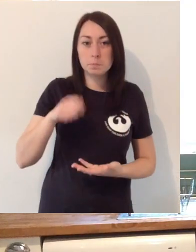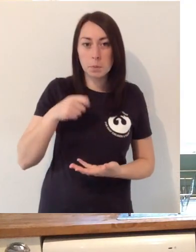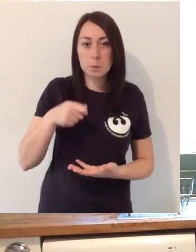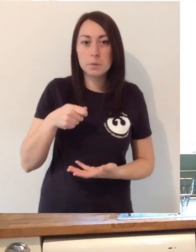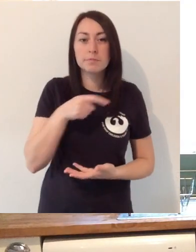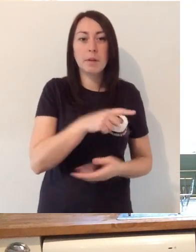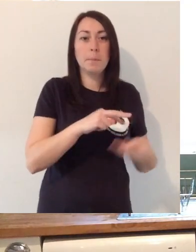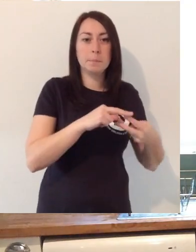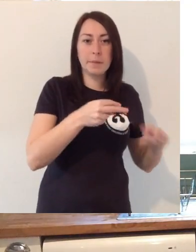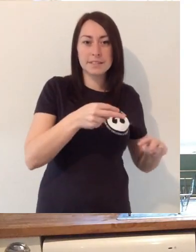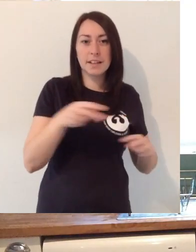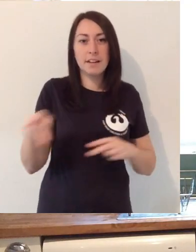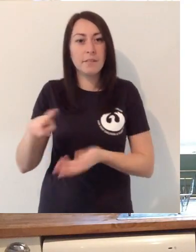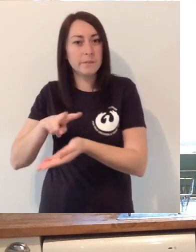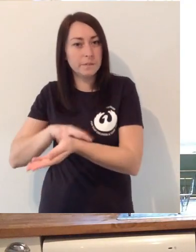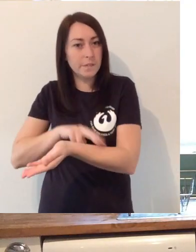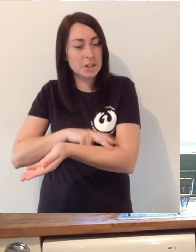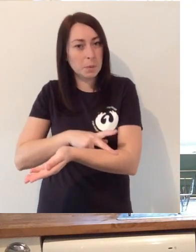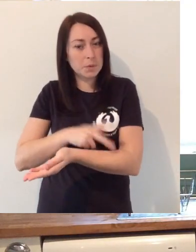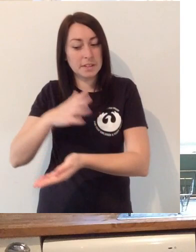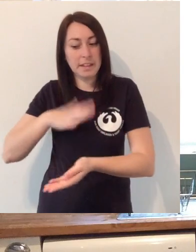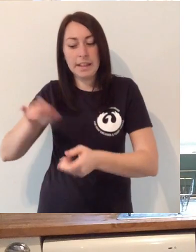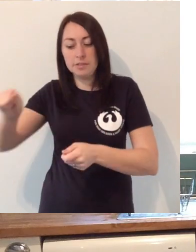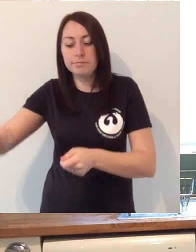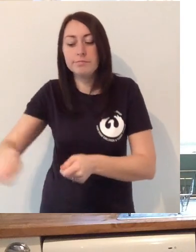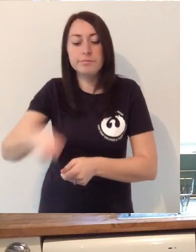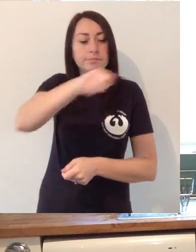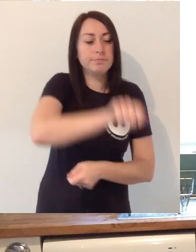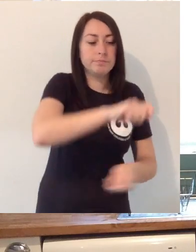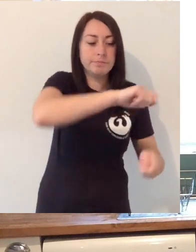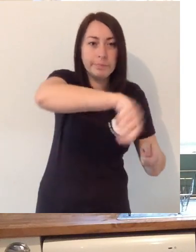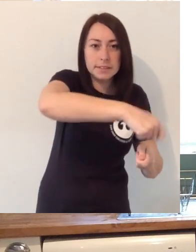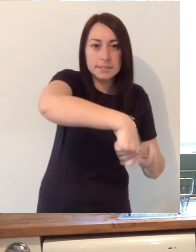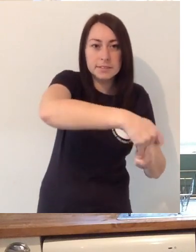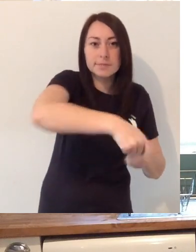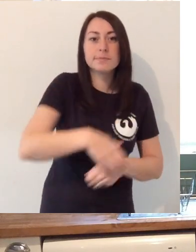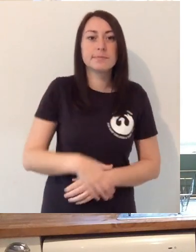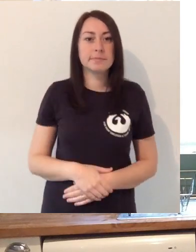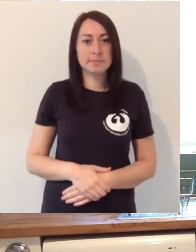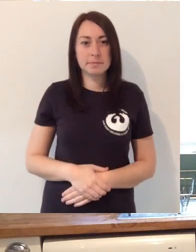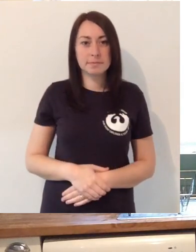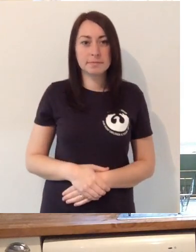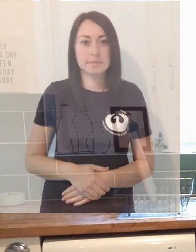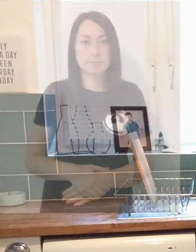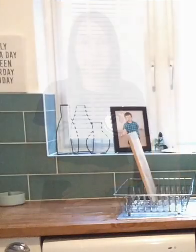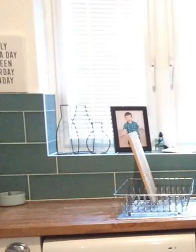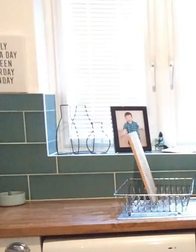So what I'm going to do is just use a spoon and take out the amount of vegetables and sauce I need, add that into my pasta and give that a good